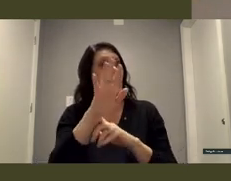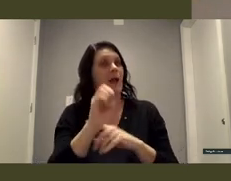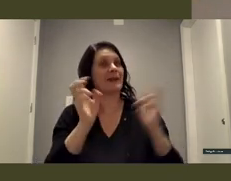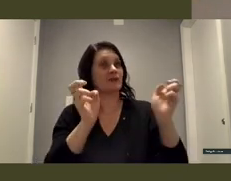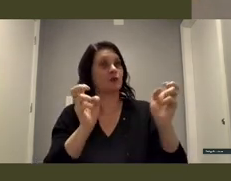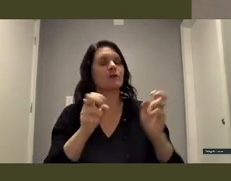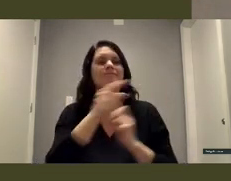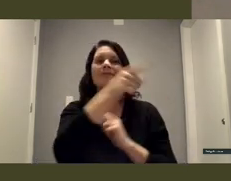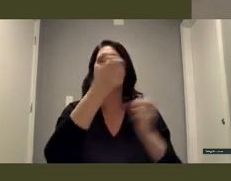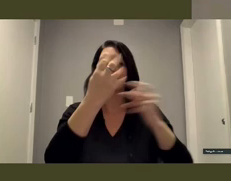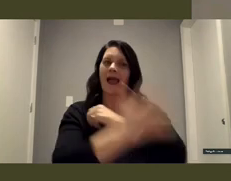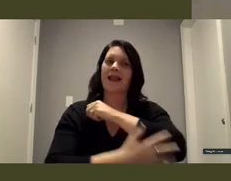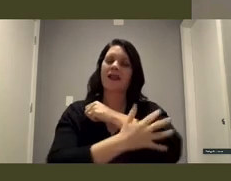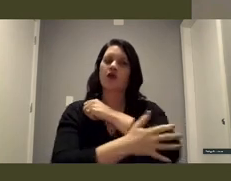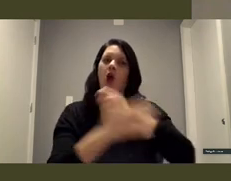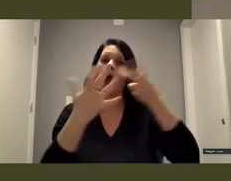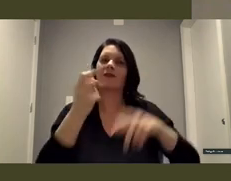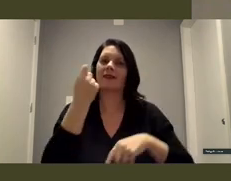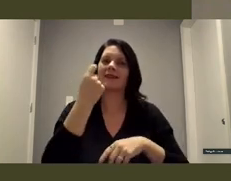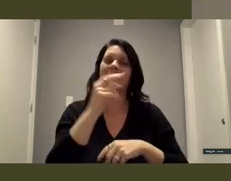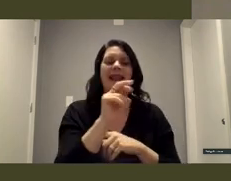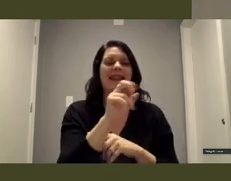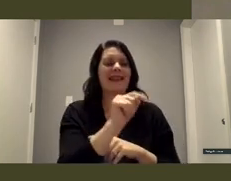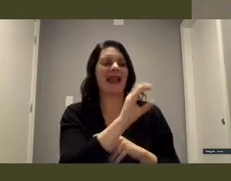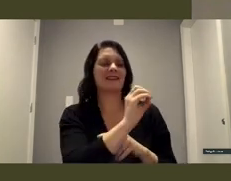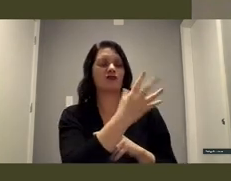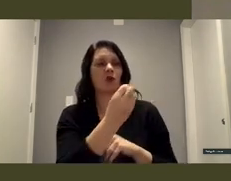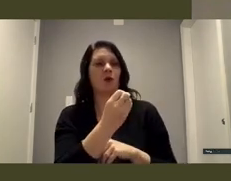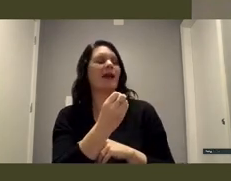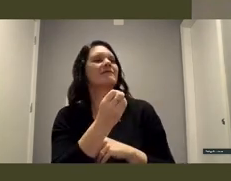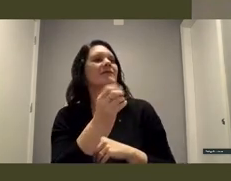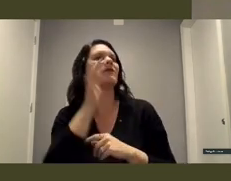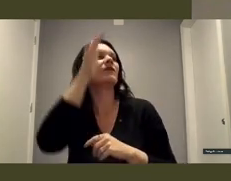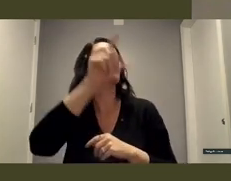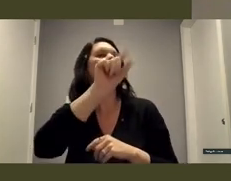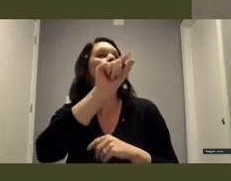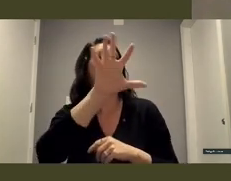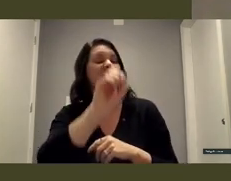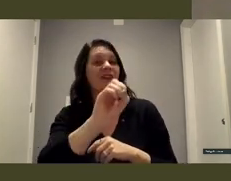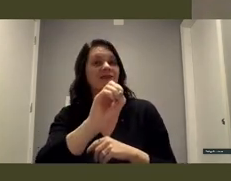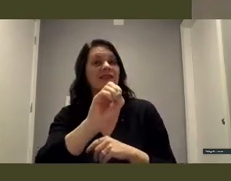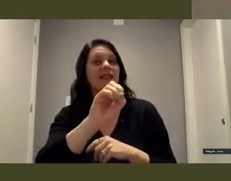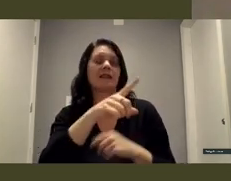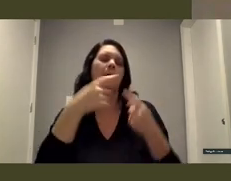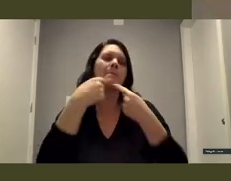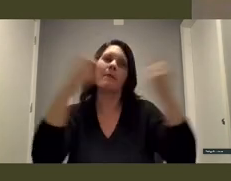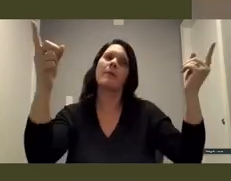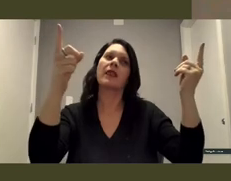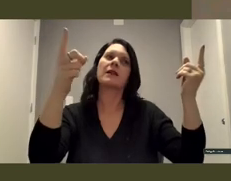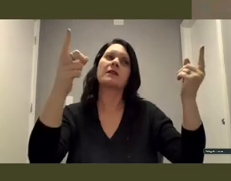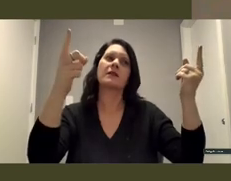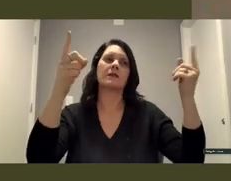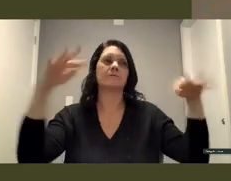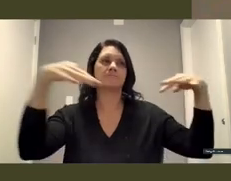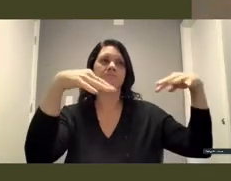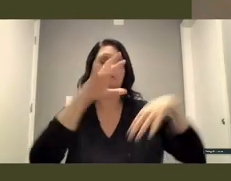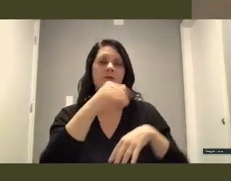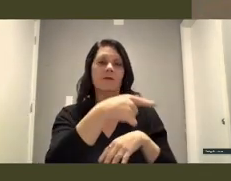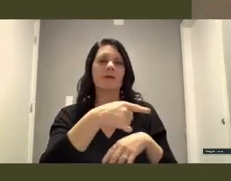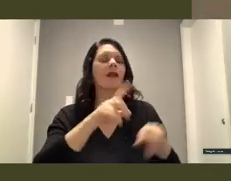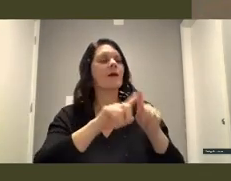the importance of net zero at 2050, and many have made that a very public event. But also there needs to be a build-up